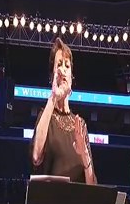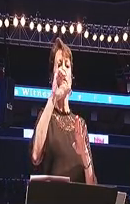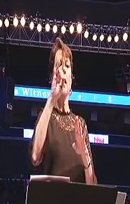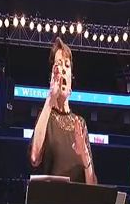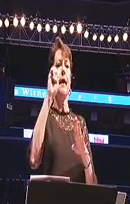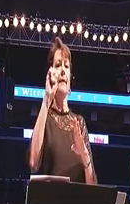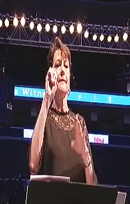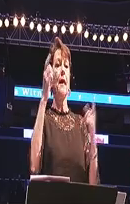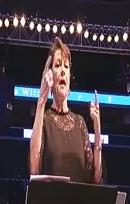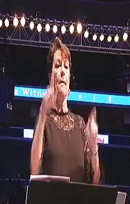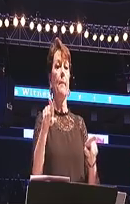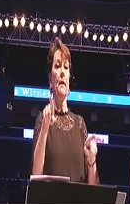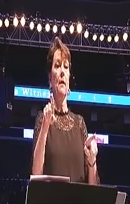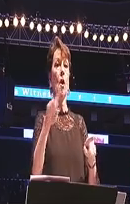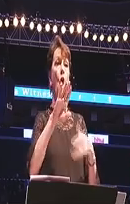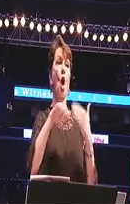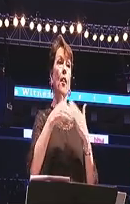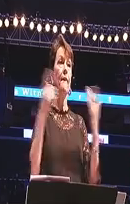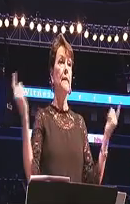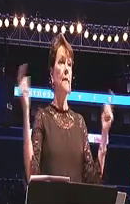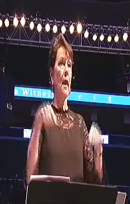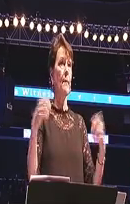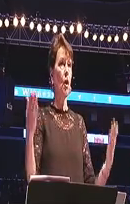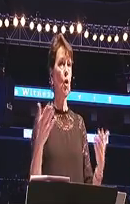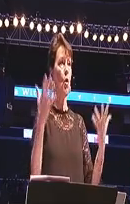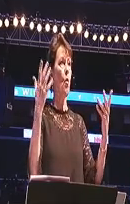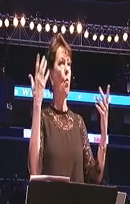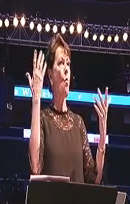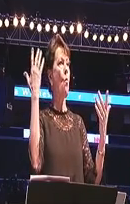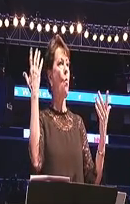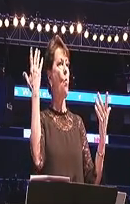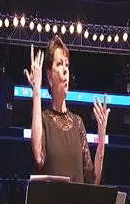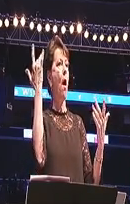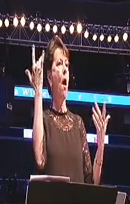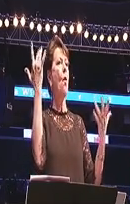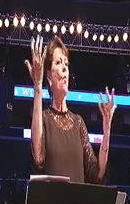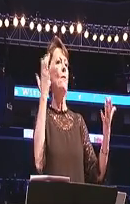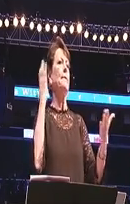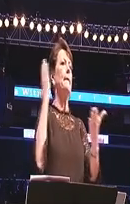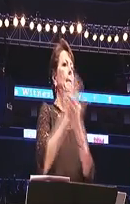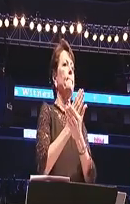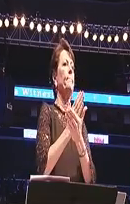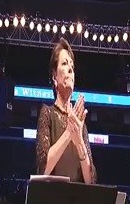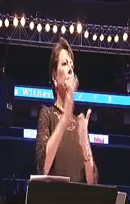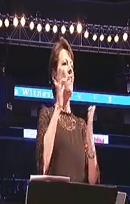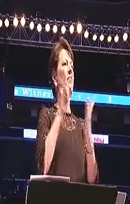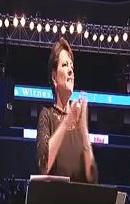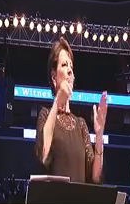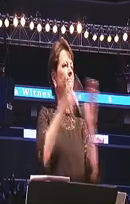have come to say we want to see an end to this genocide that is abortion.